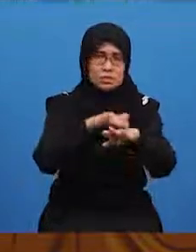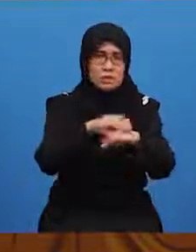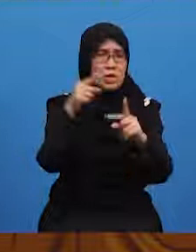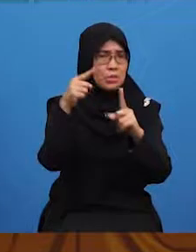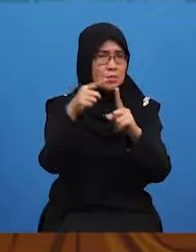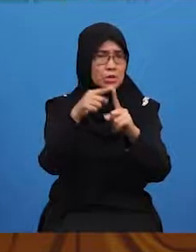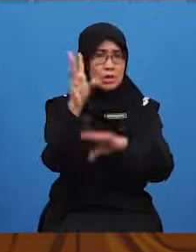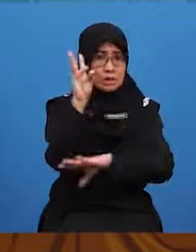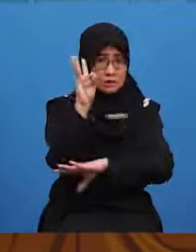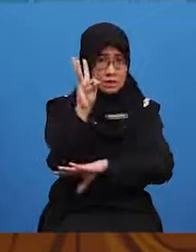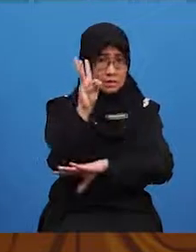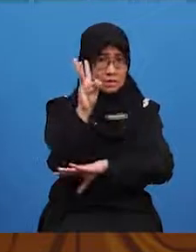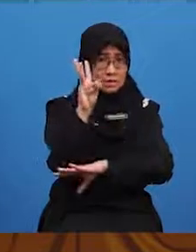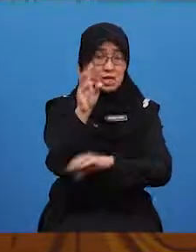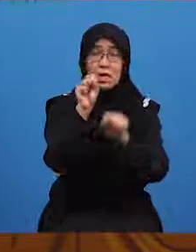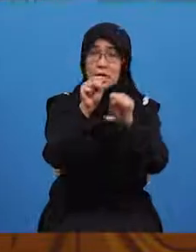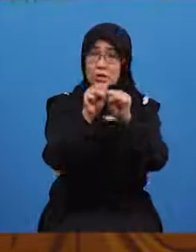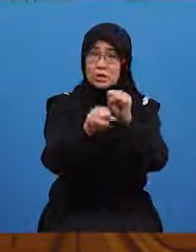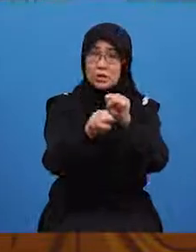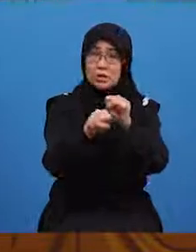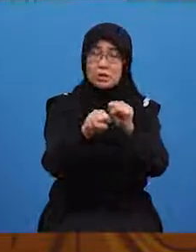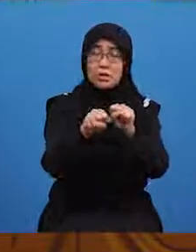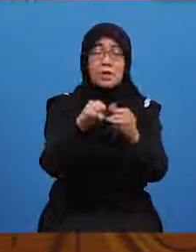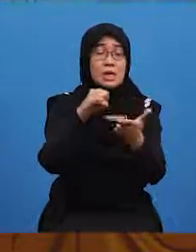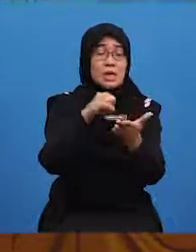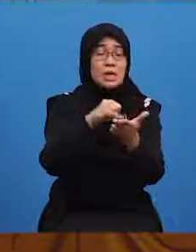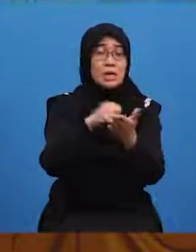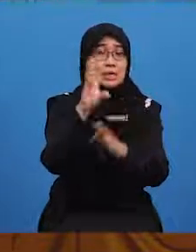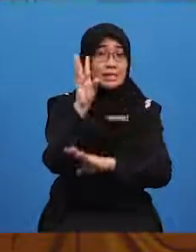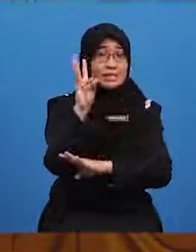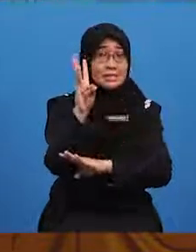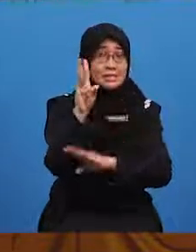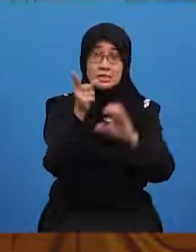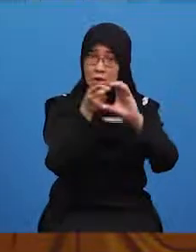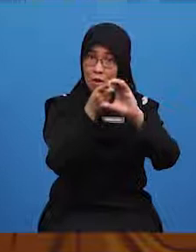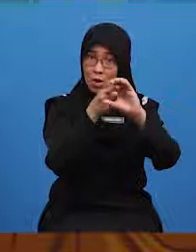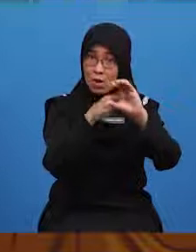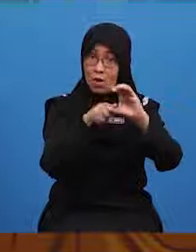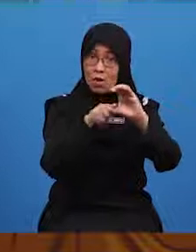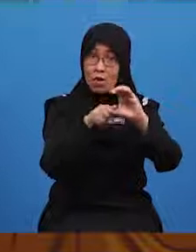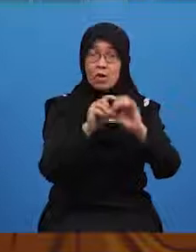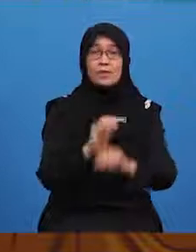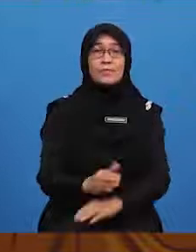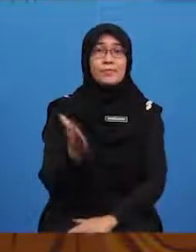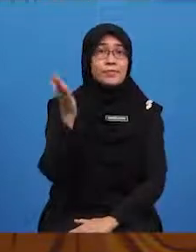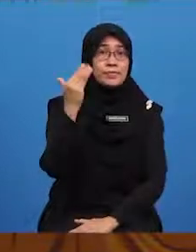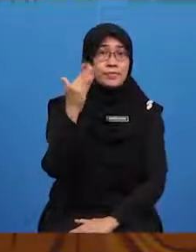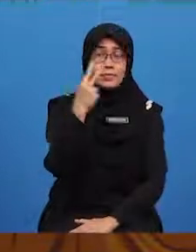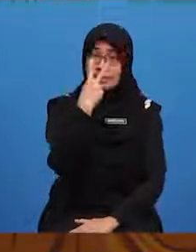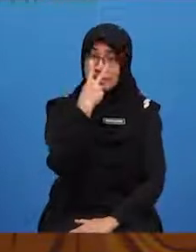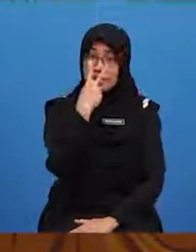o'clock. The shorthand is pointing at 6 o'clock, so it's 6